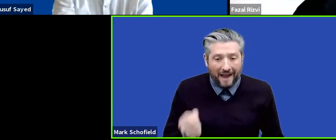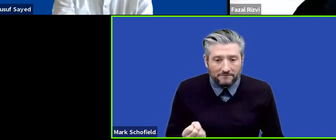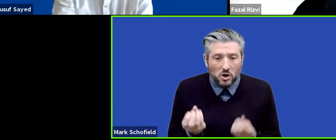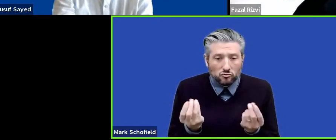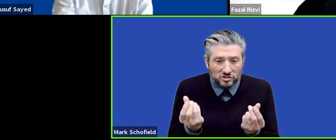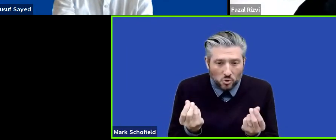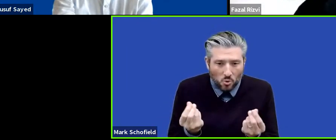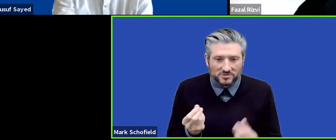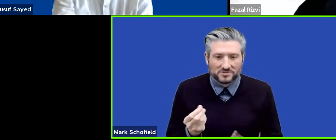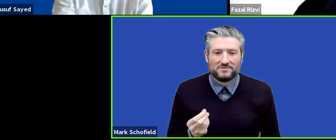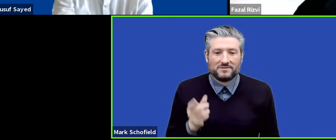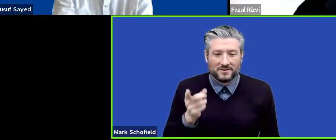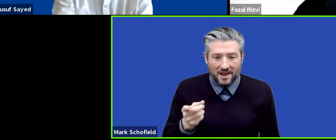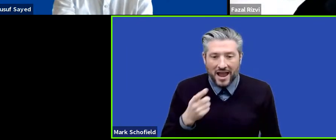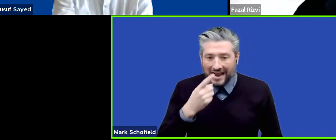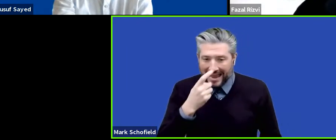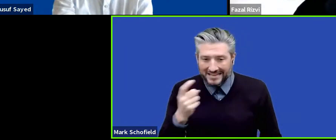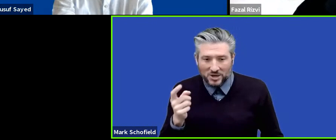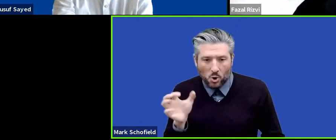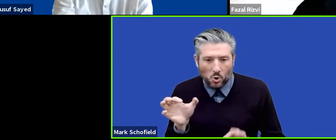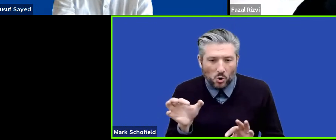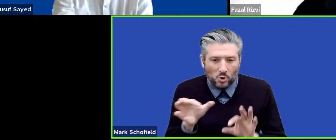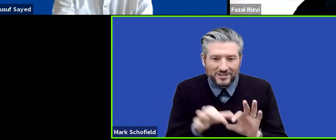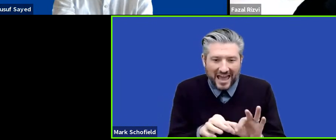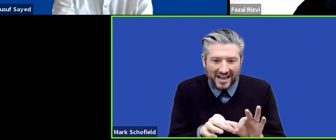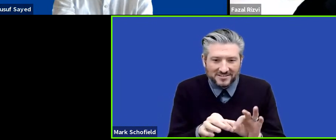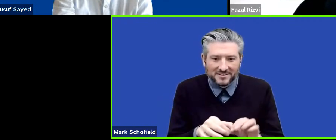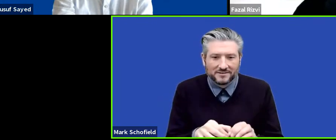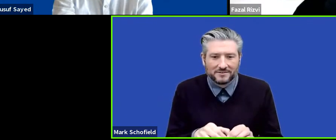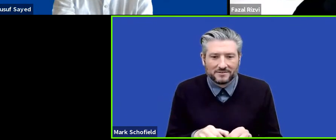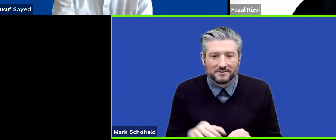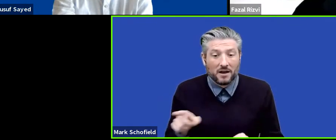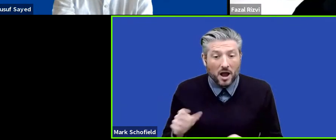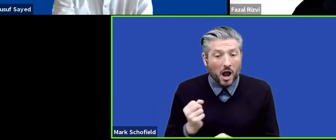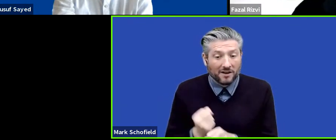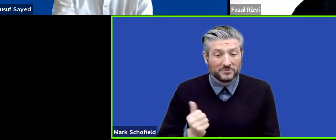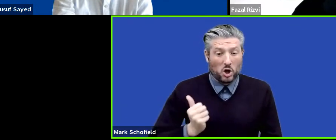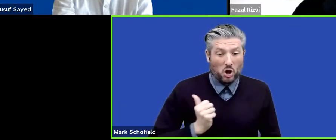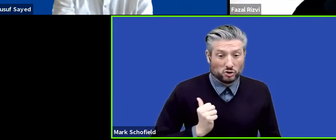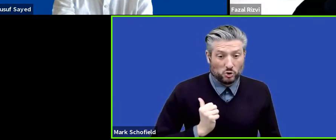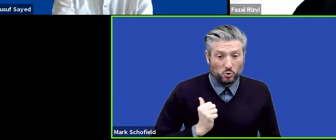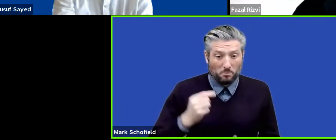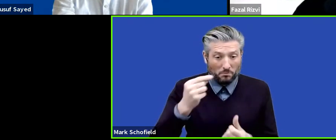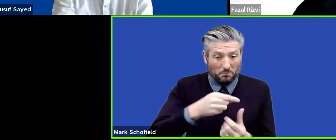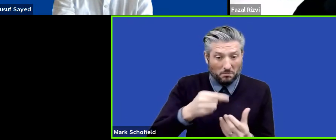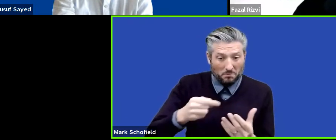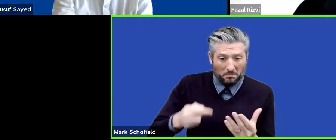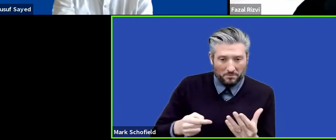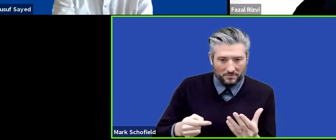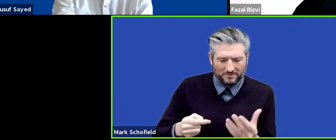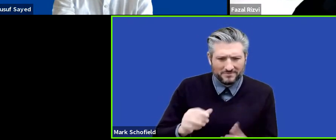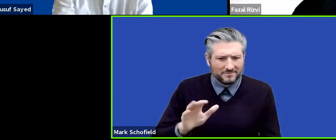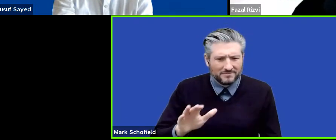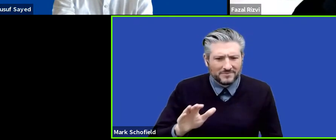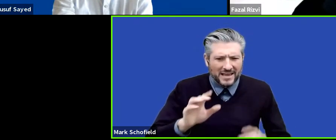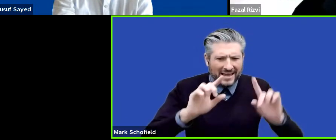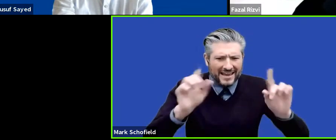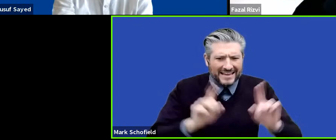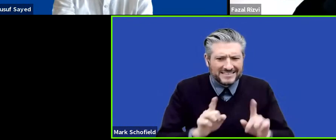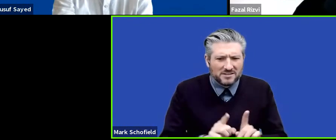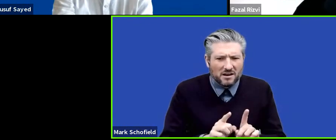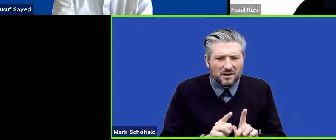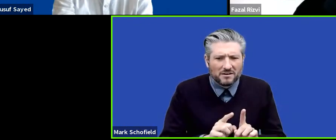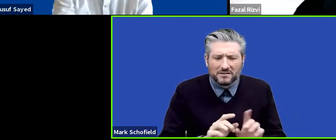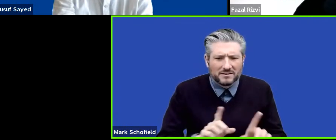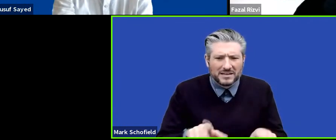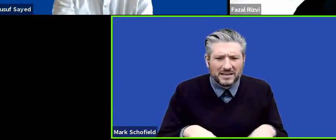connecting back to schools, certain ways. And that is, of course, not possible. In India, a large number of people have